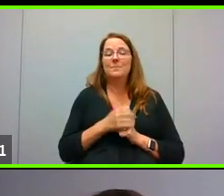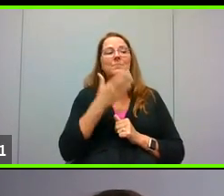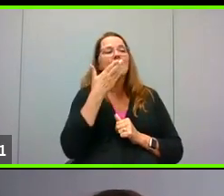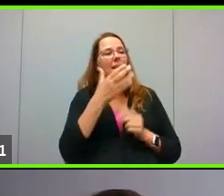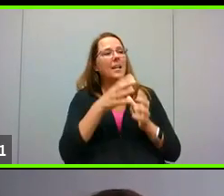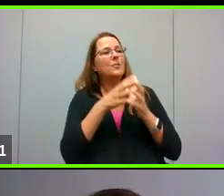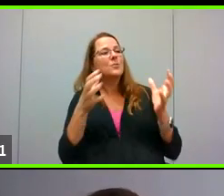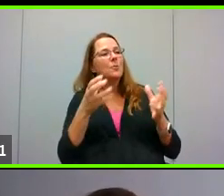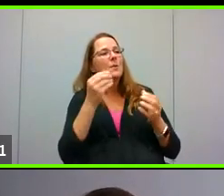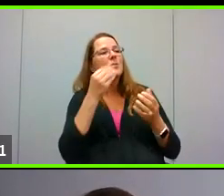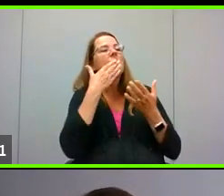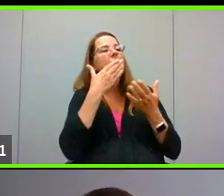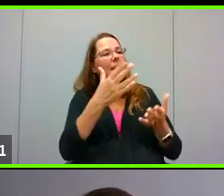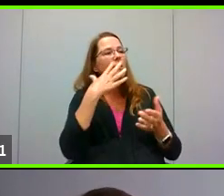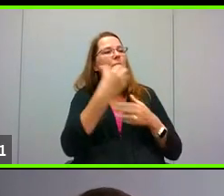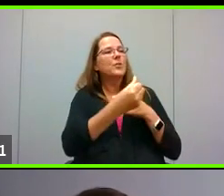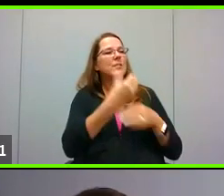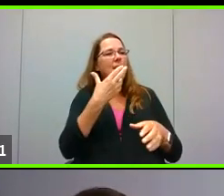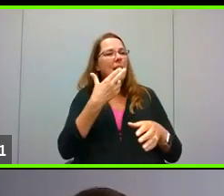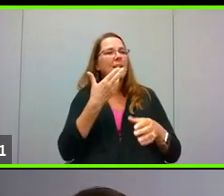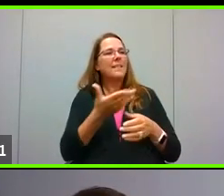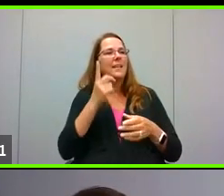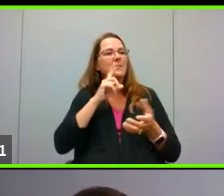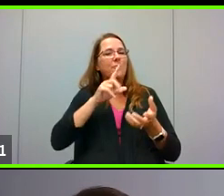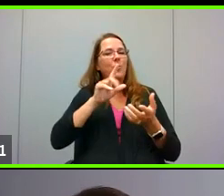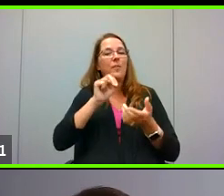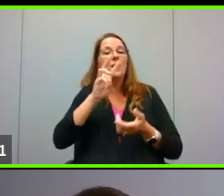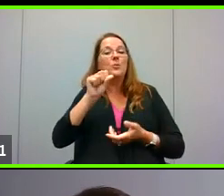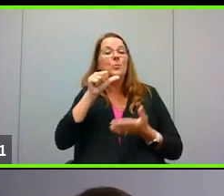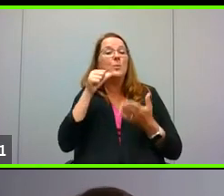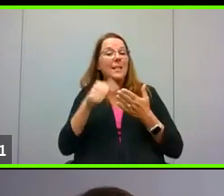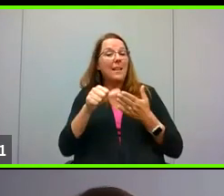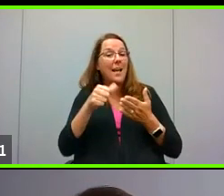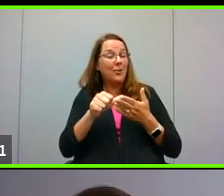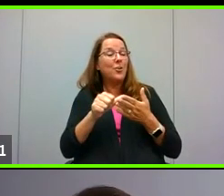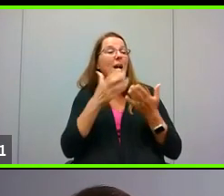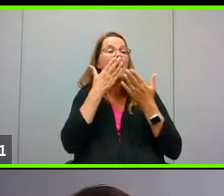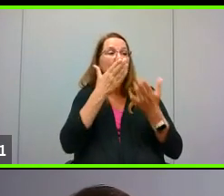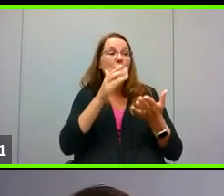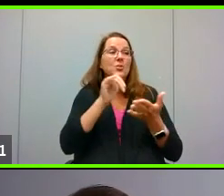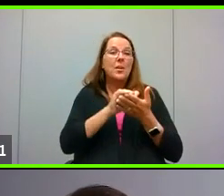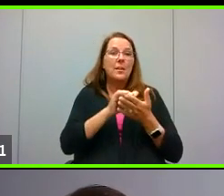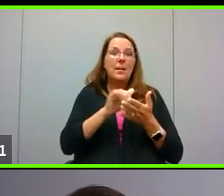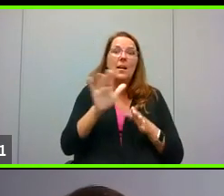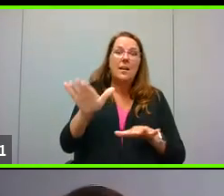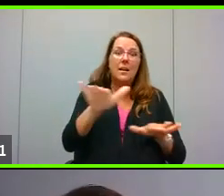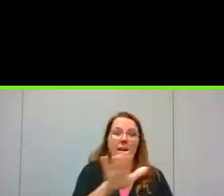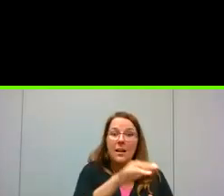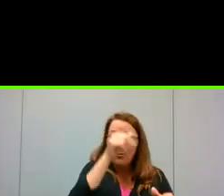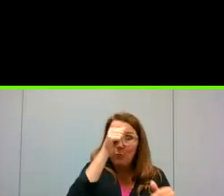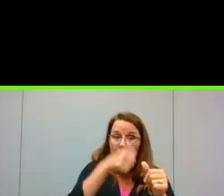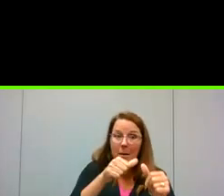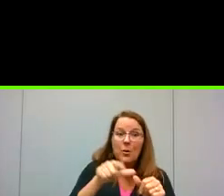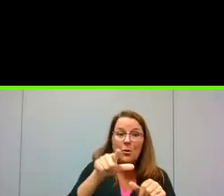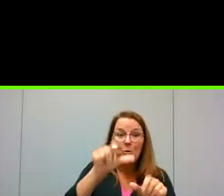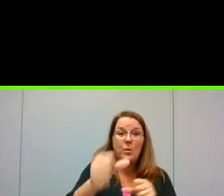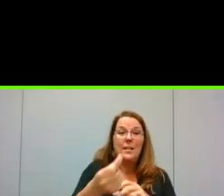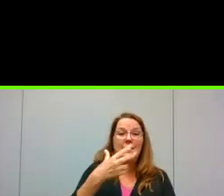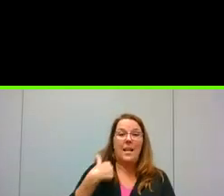Thank you so much, and thanks for sending things for the newsletter. I really appreciate that. I hope you all keep in mind that you can send things